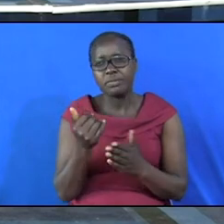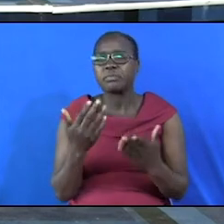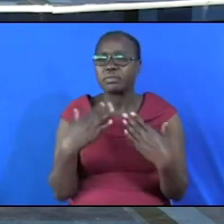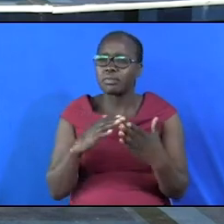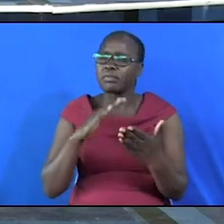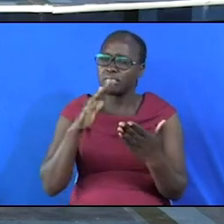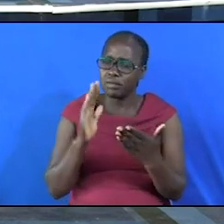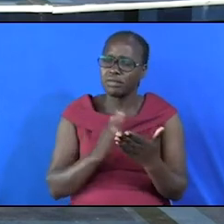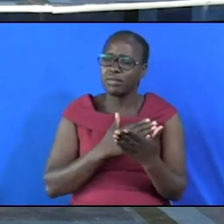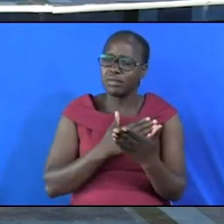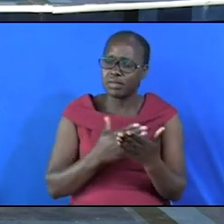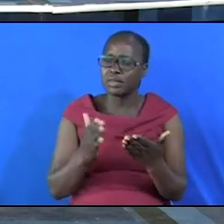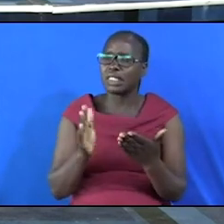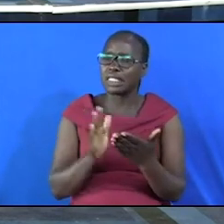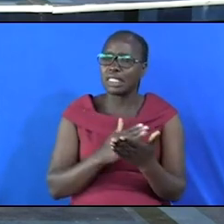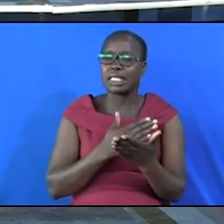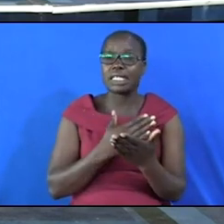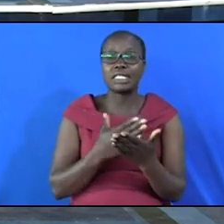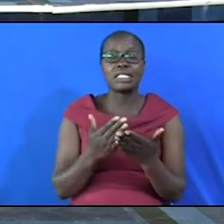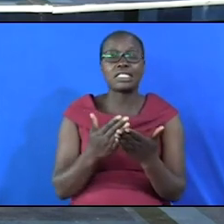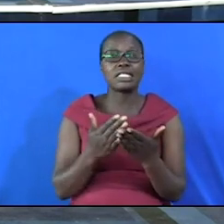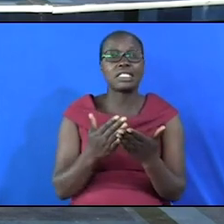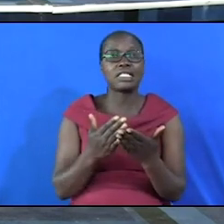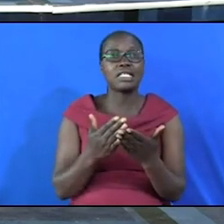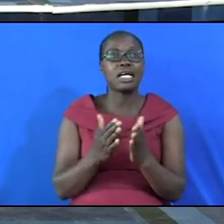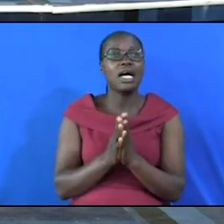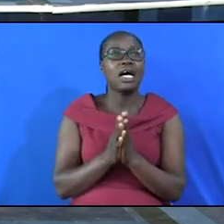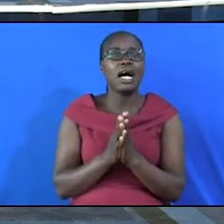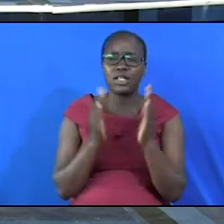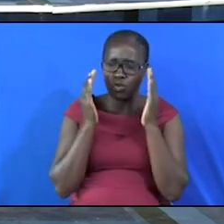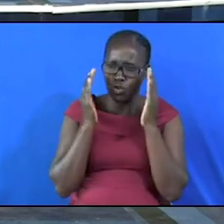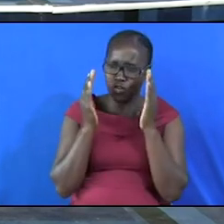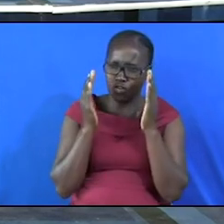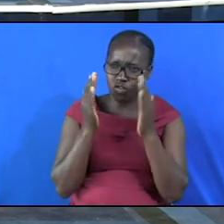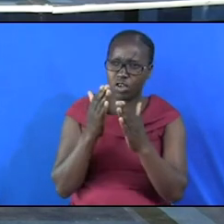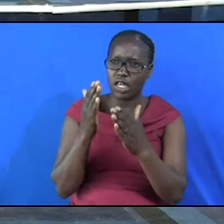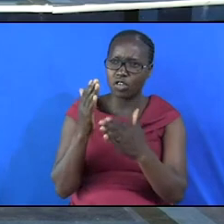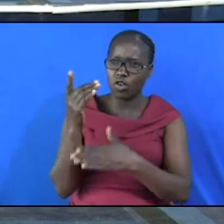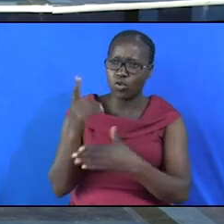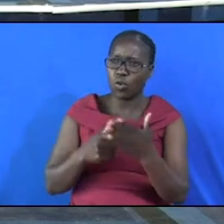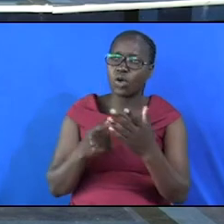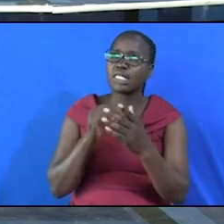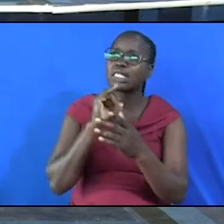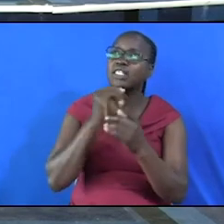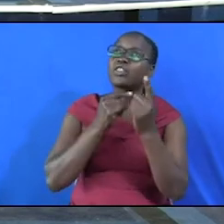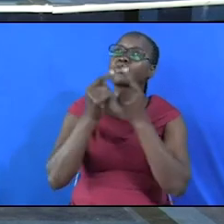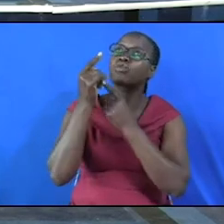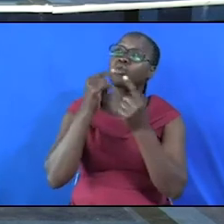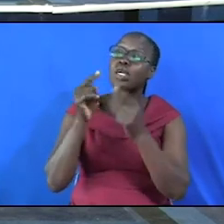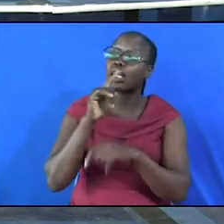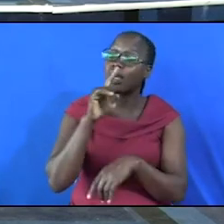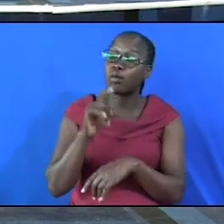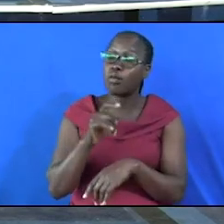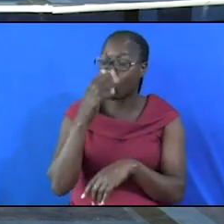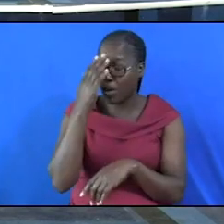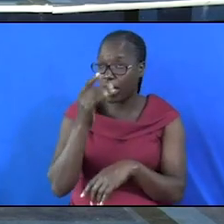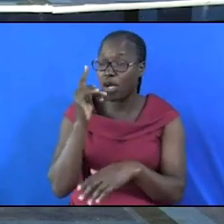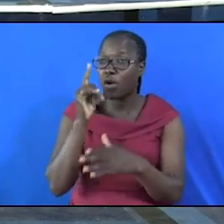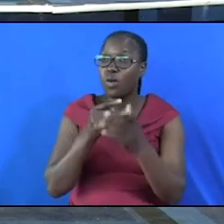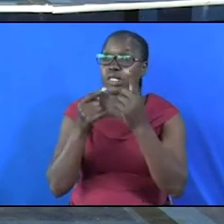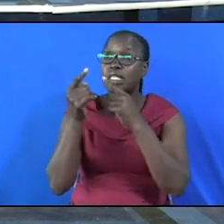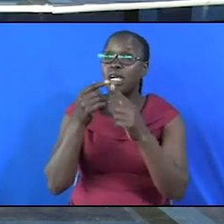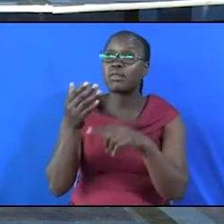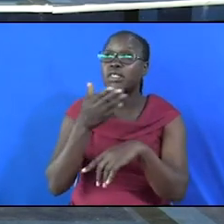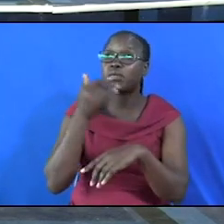sing anything. They can sing, but the question is, are we focusing on what is to come? Because what is coming